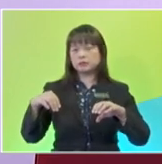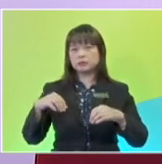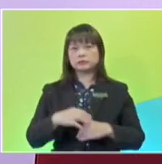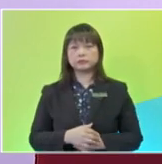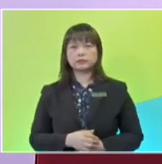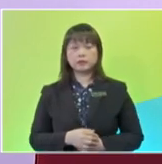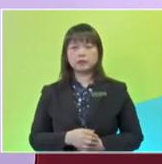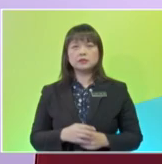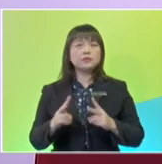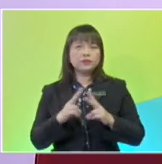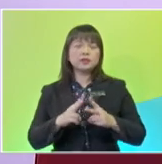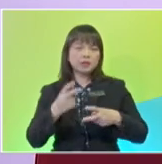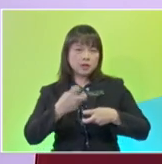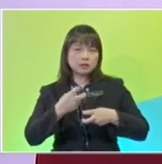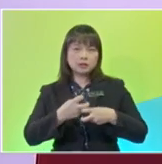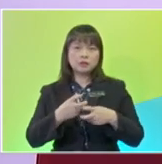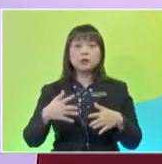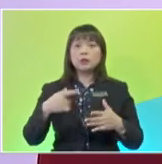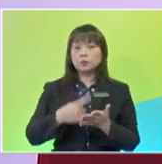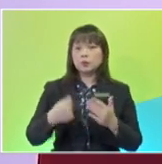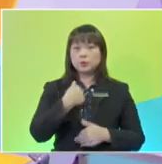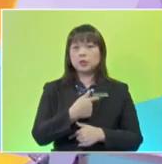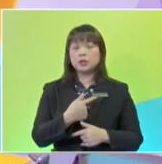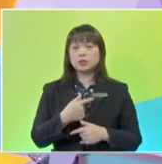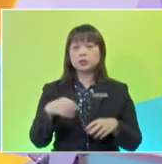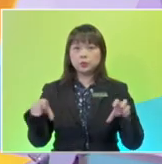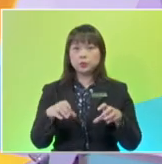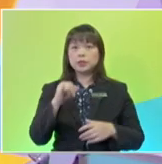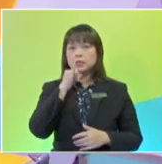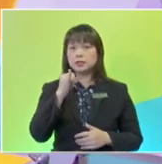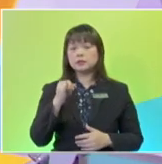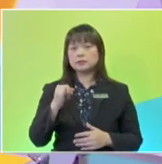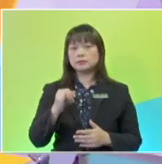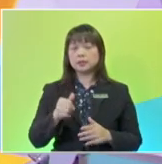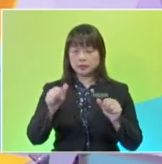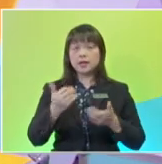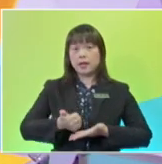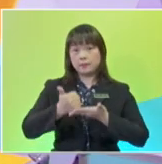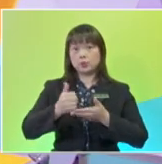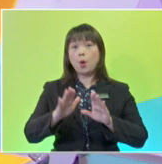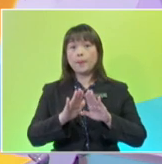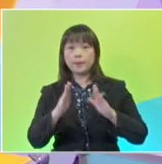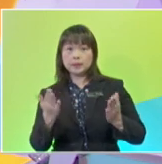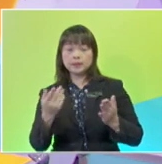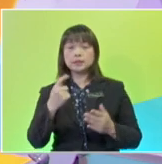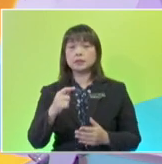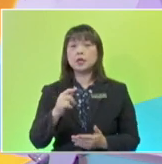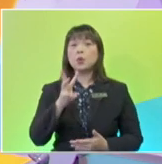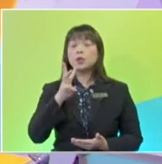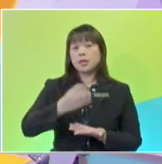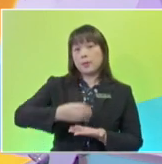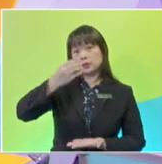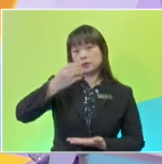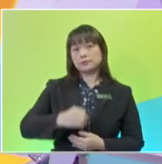Yeah, mixed up together. Okay. So what we're going to do is, could you help me open the bottle of water? Sure. Okay. So Tivia, you just